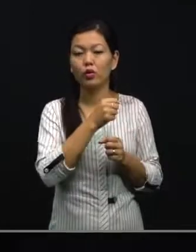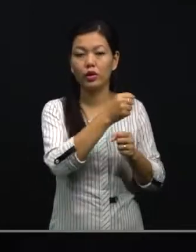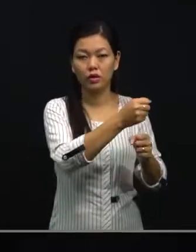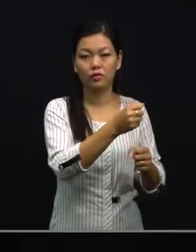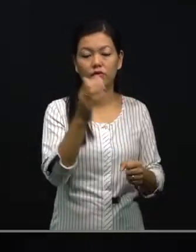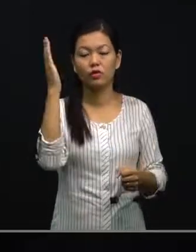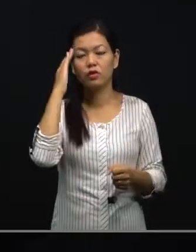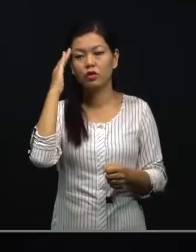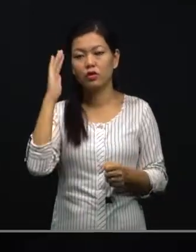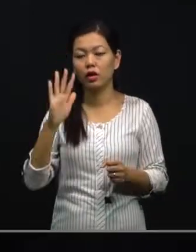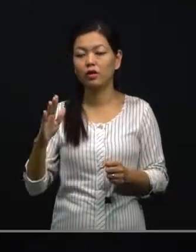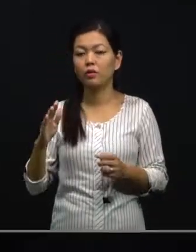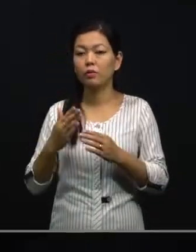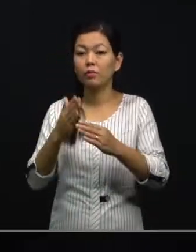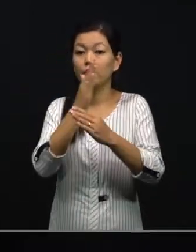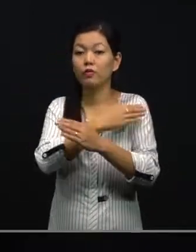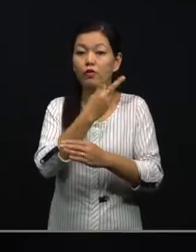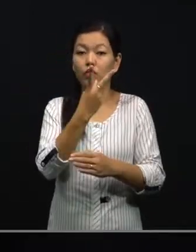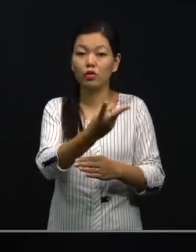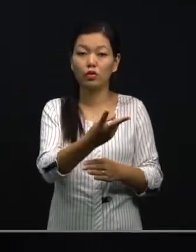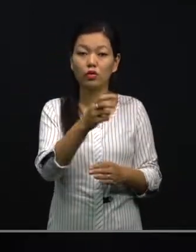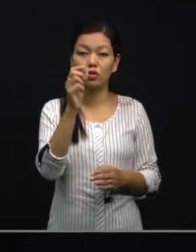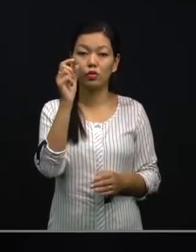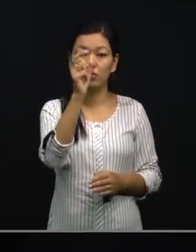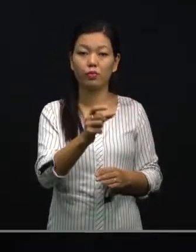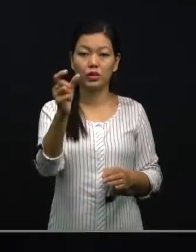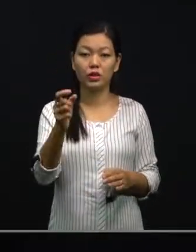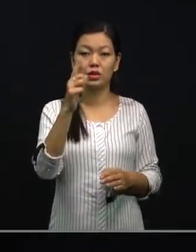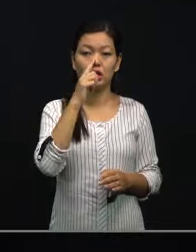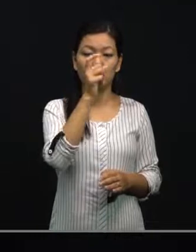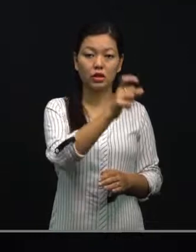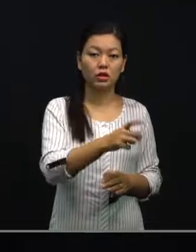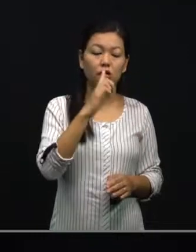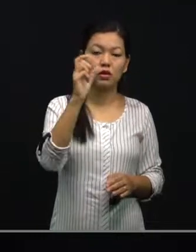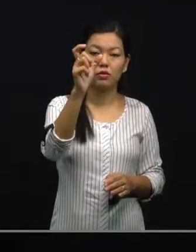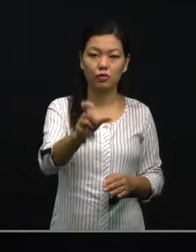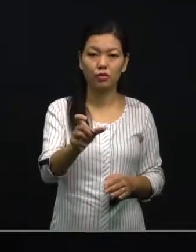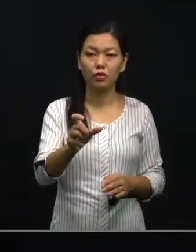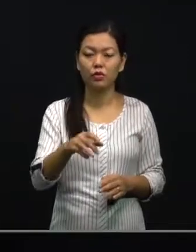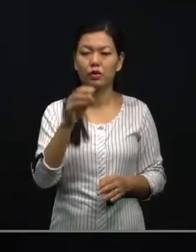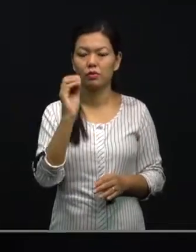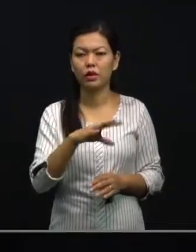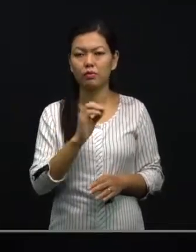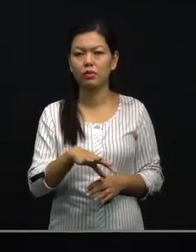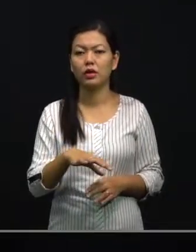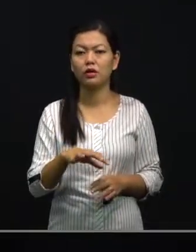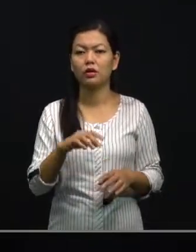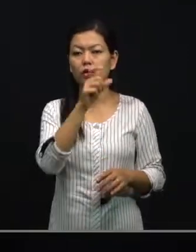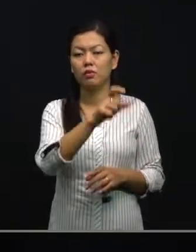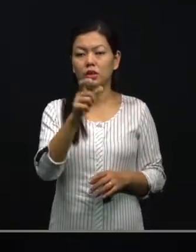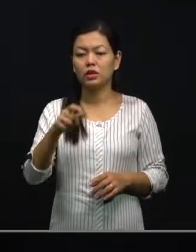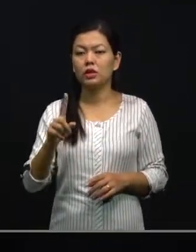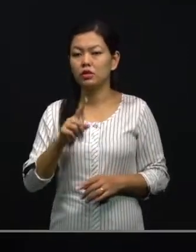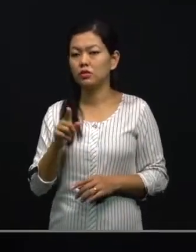actually figuring and experiencing it himself. He said that he does not like the Navy people, he does not like the Otis family, they are